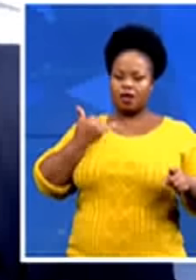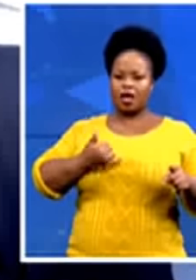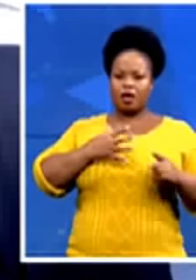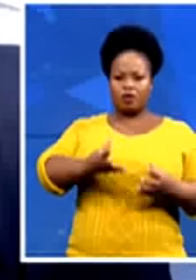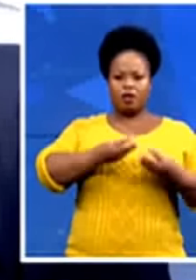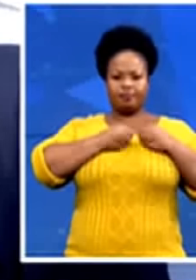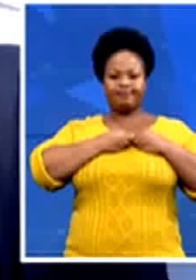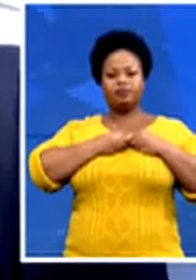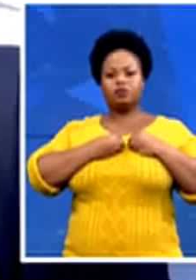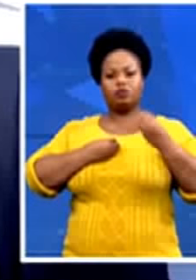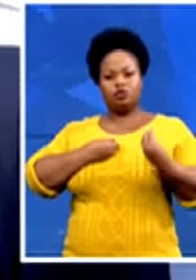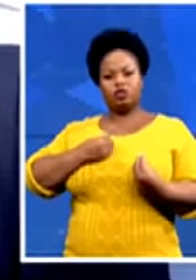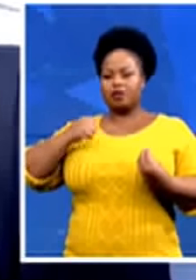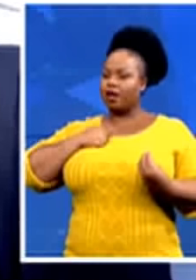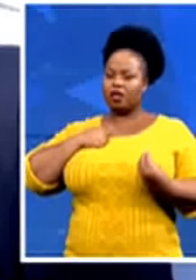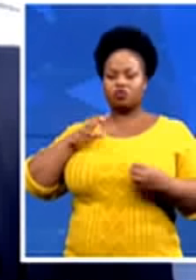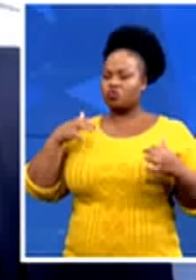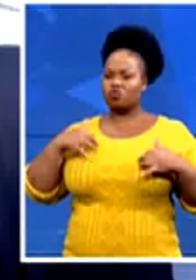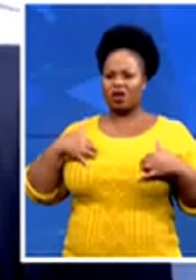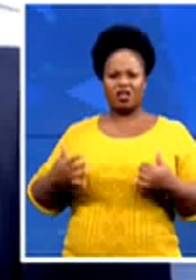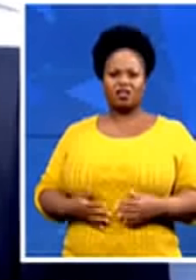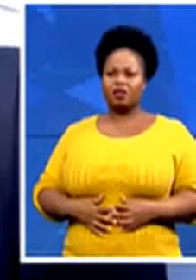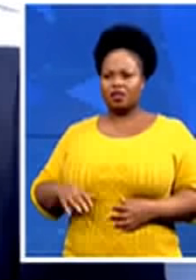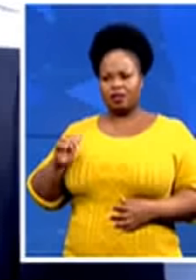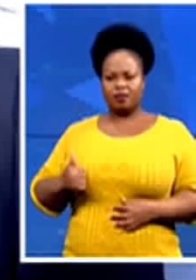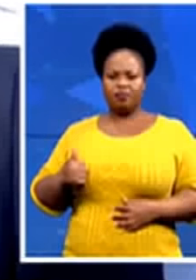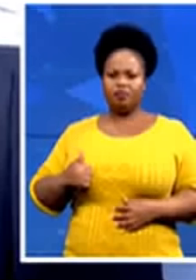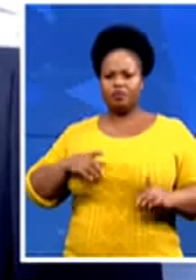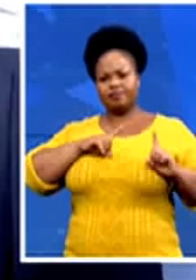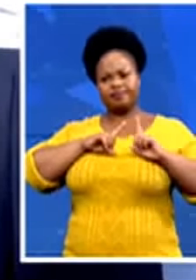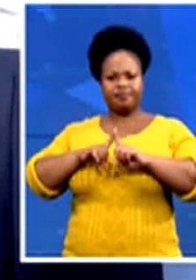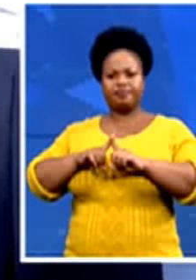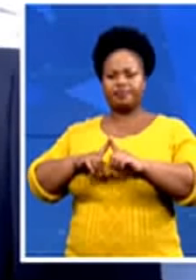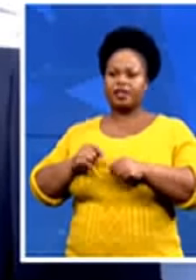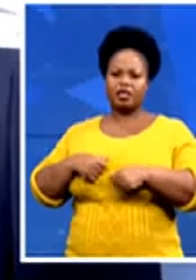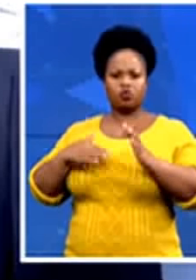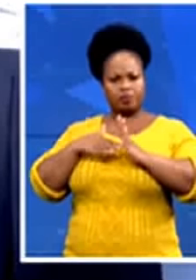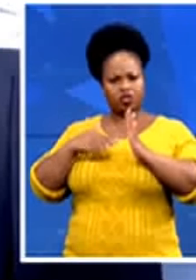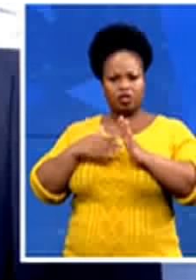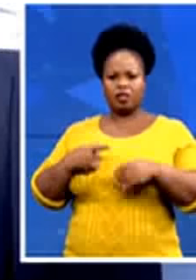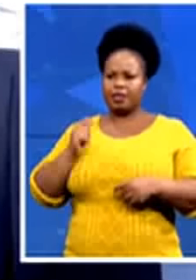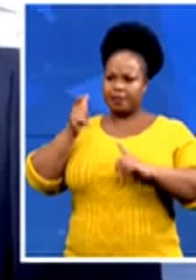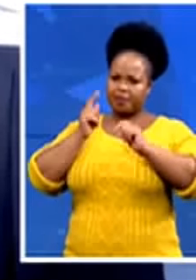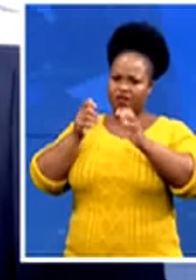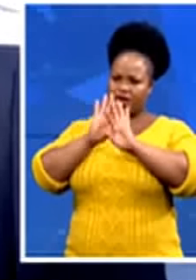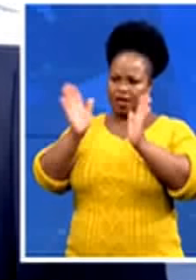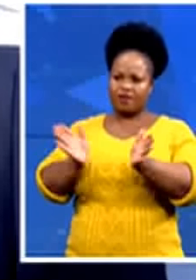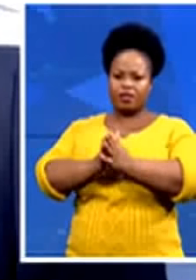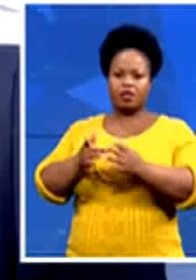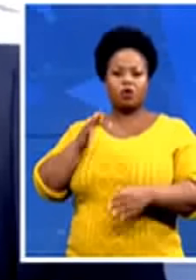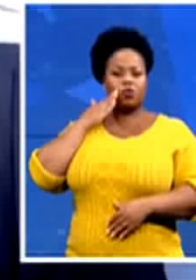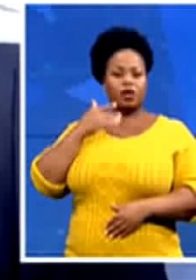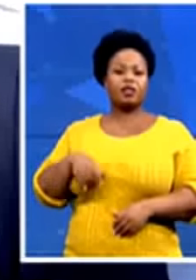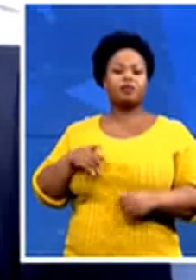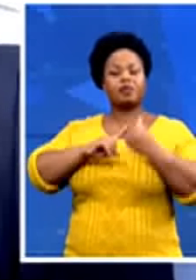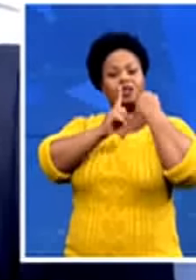ungaxakeki. Wangithatha lapho-ke ngaze ngafika kwa-matric engifundisa. Kuthe ngibhala iphepha lokugcina, ntambama